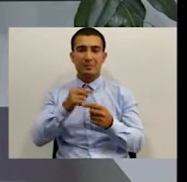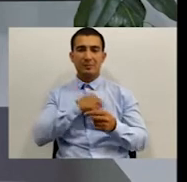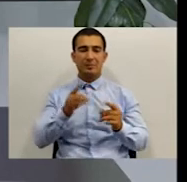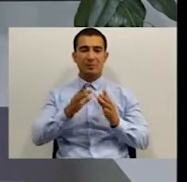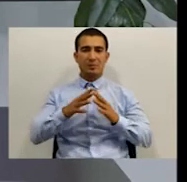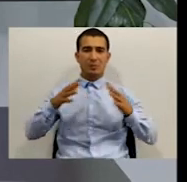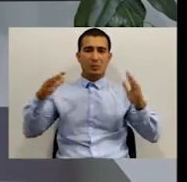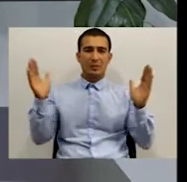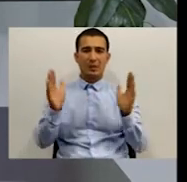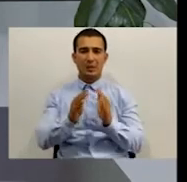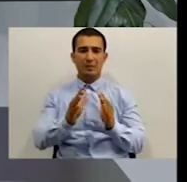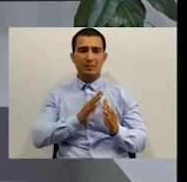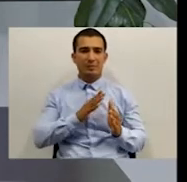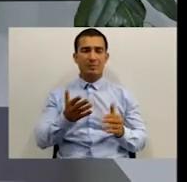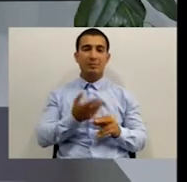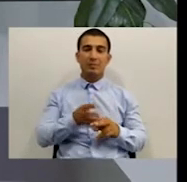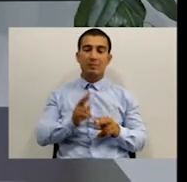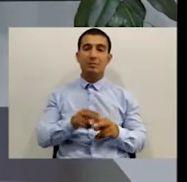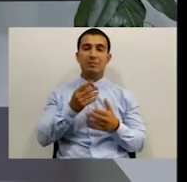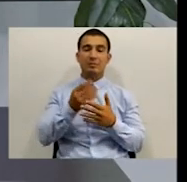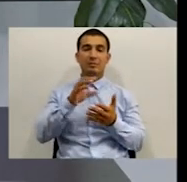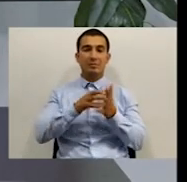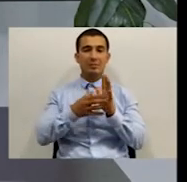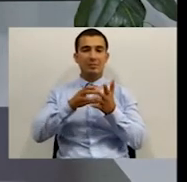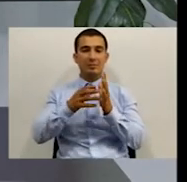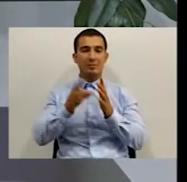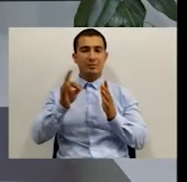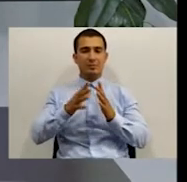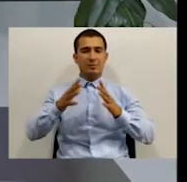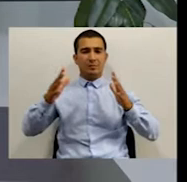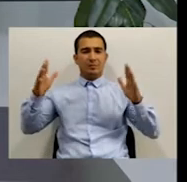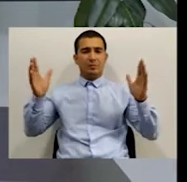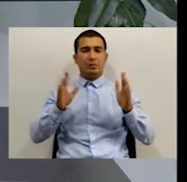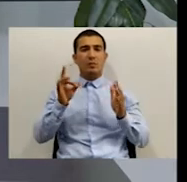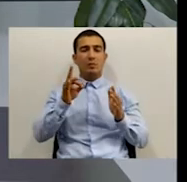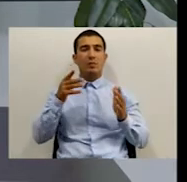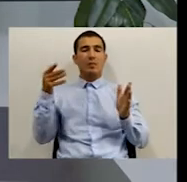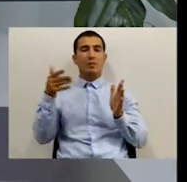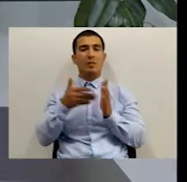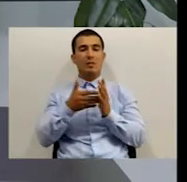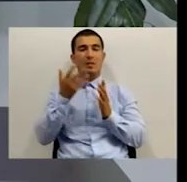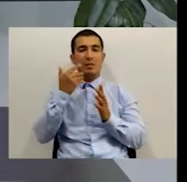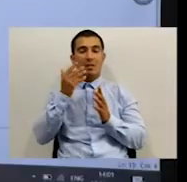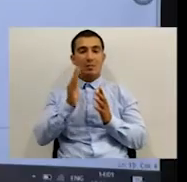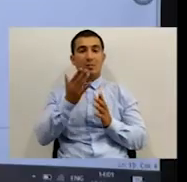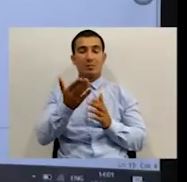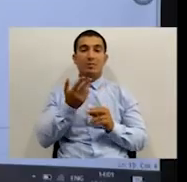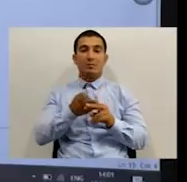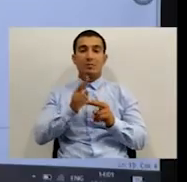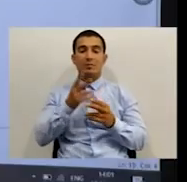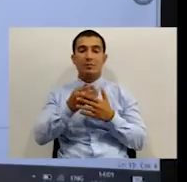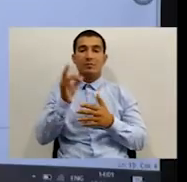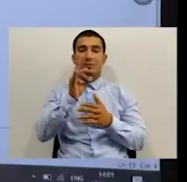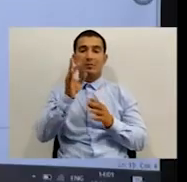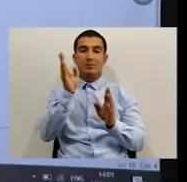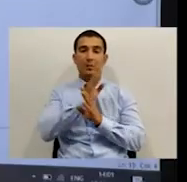buyrug'i bir-birlikka kattalashib boraveradi. Ya'ni shu natijasida mana bu kvadratchalar borgan sari kattalashib boraveradi. Mana